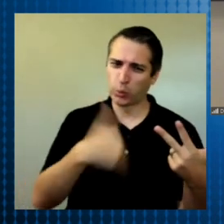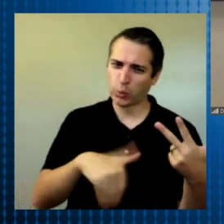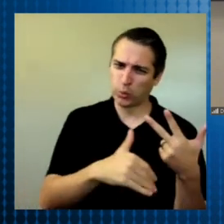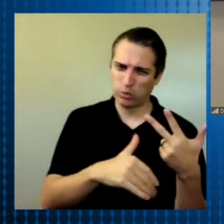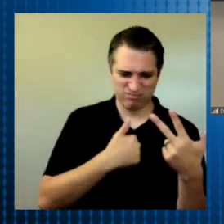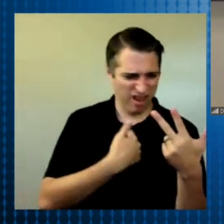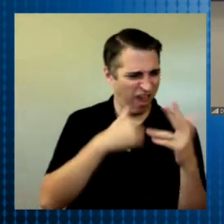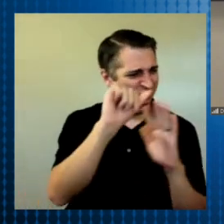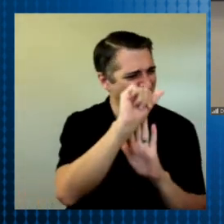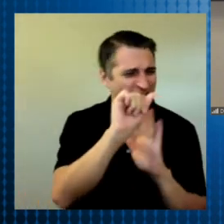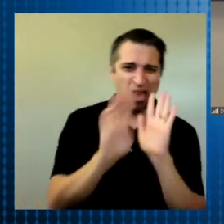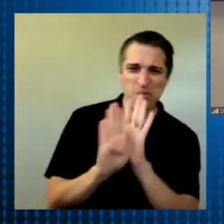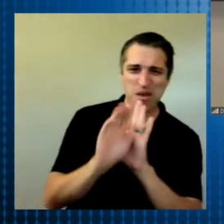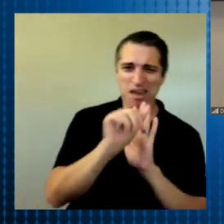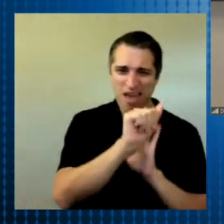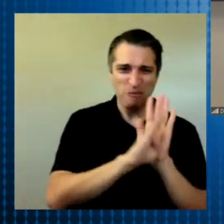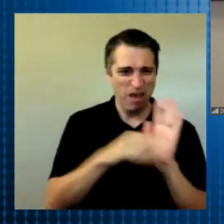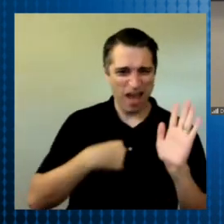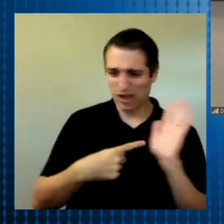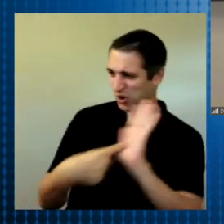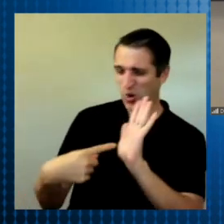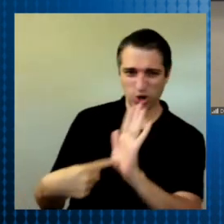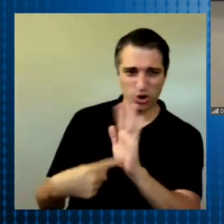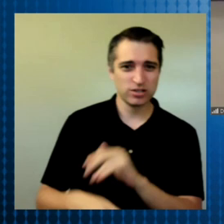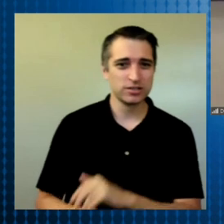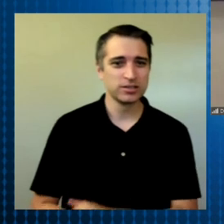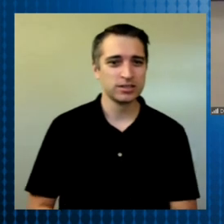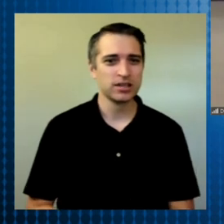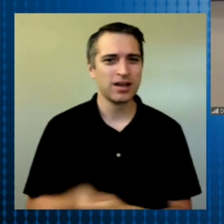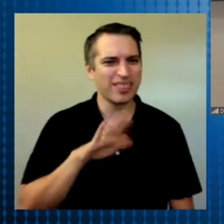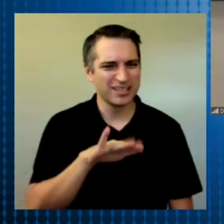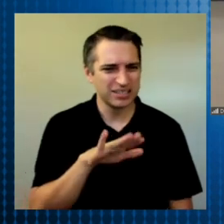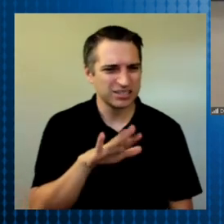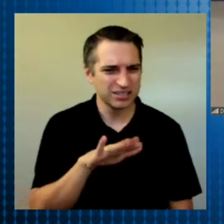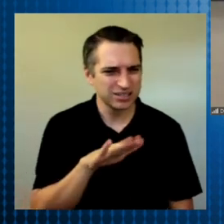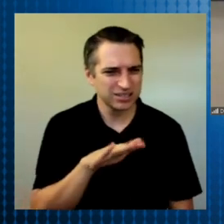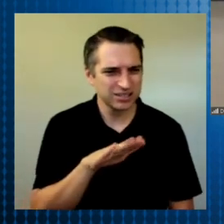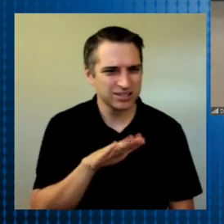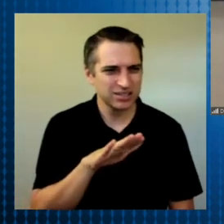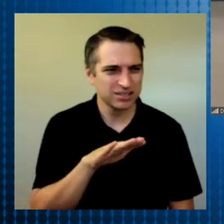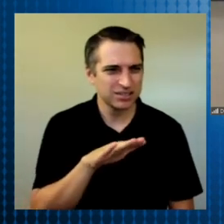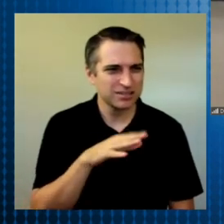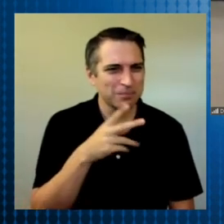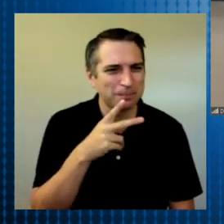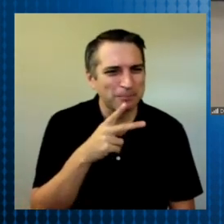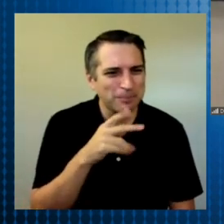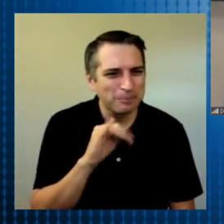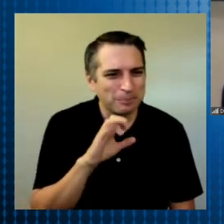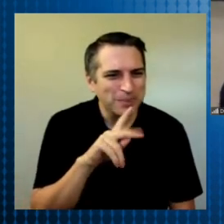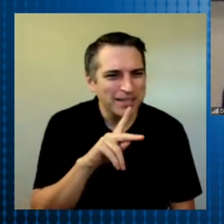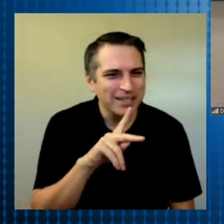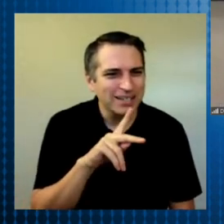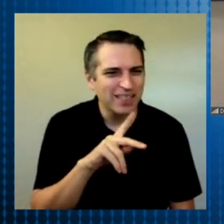I said, hey, man, look at this. My man said, Pick, that ain't real classes. That's play-like college. That